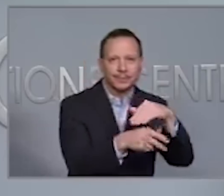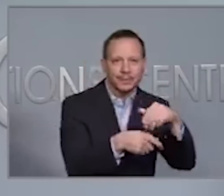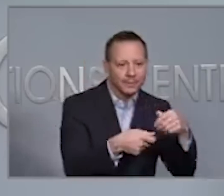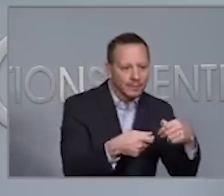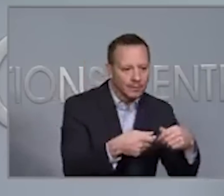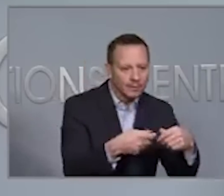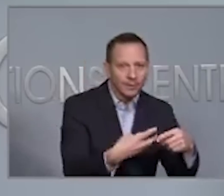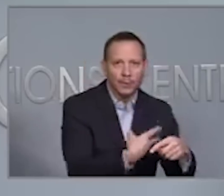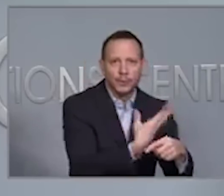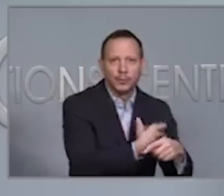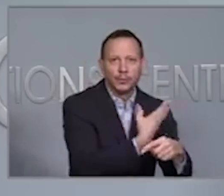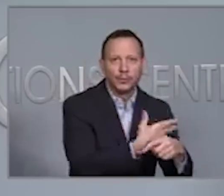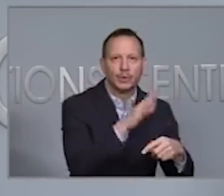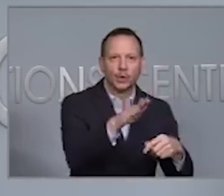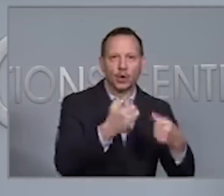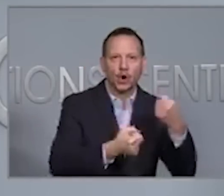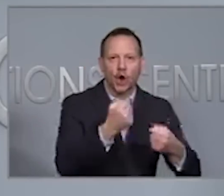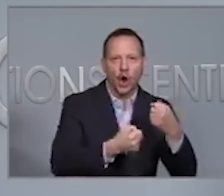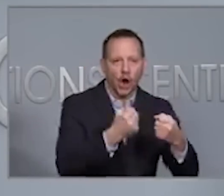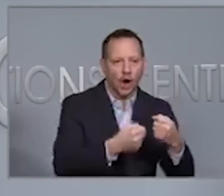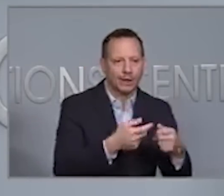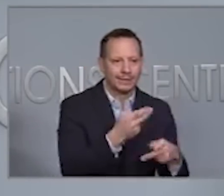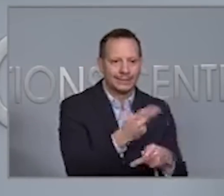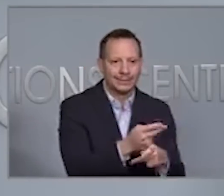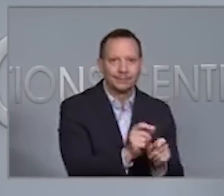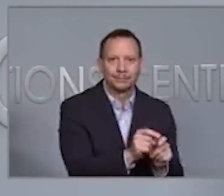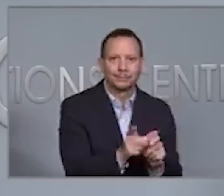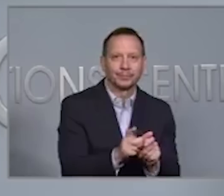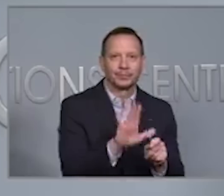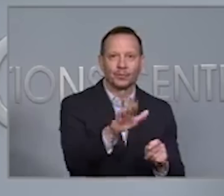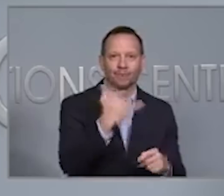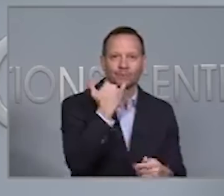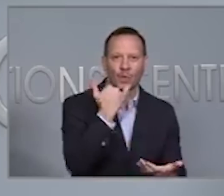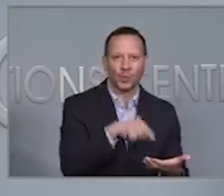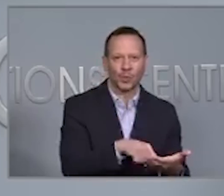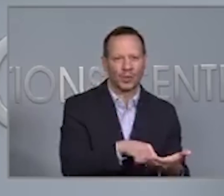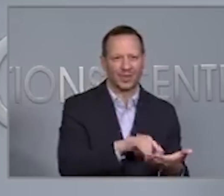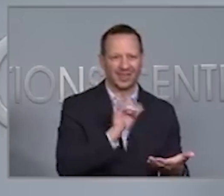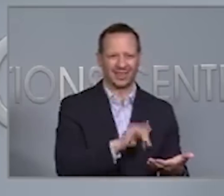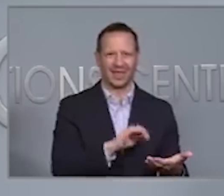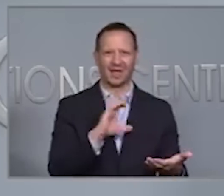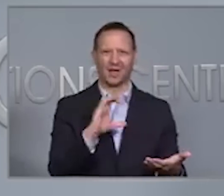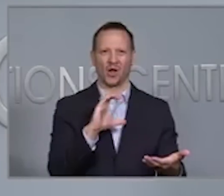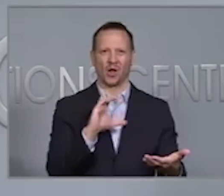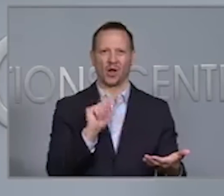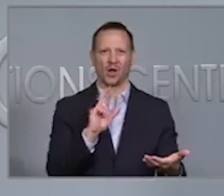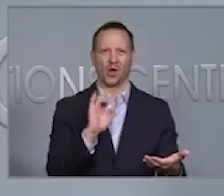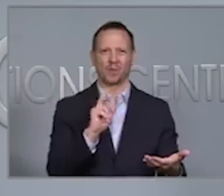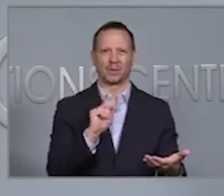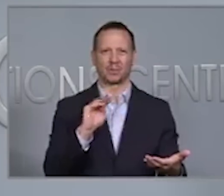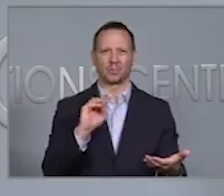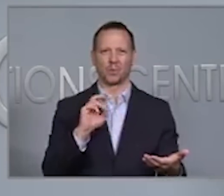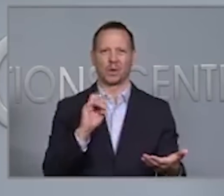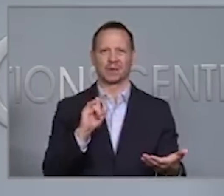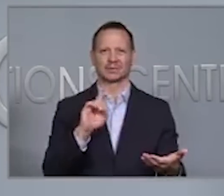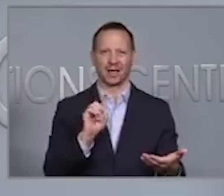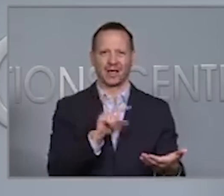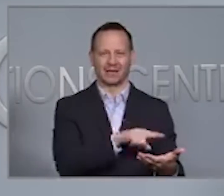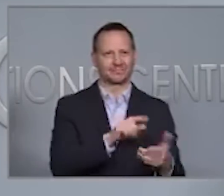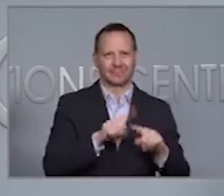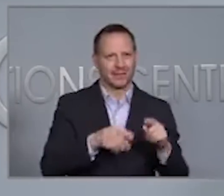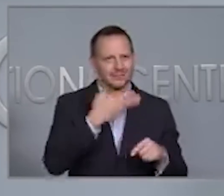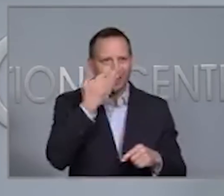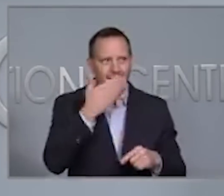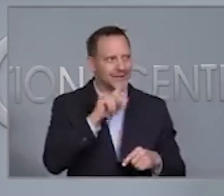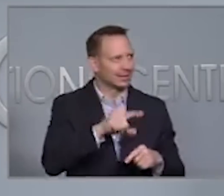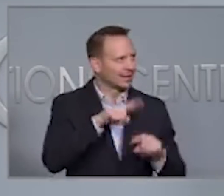Carbon monoxide is colorless and odorless and can be deadly. I would like to again note that the FEMA disaster recovery centers are